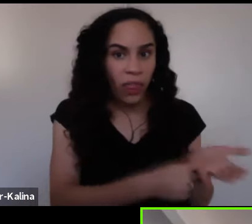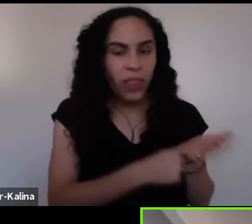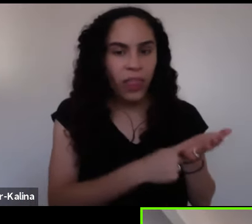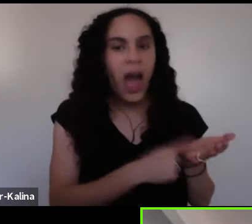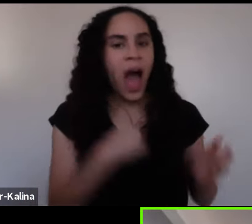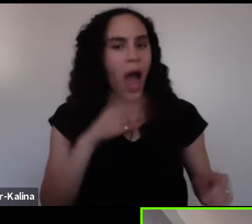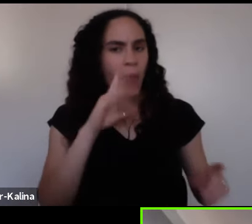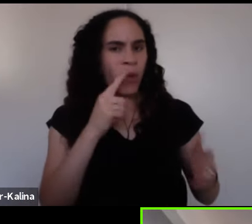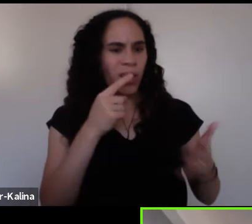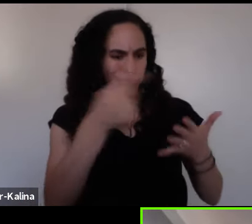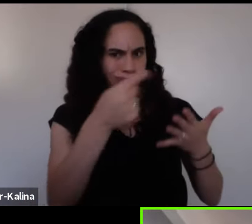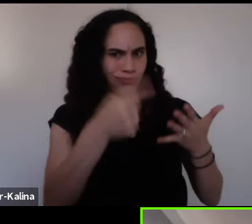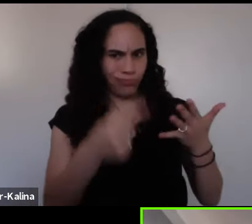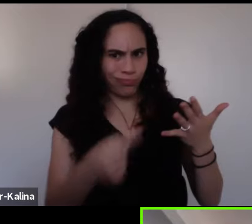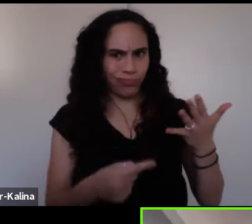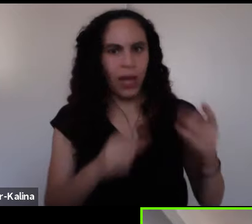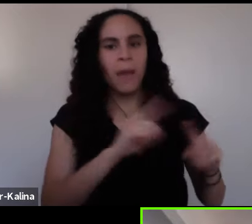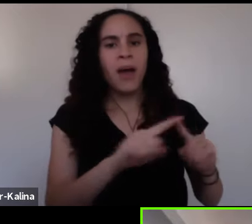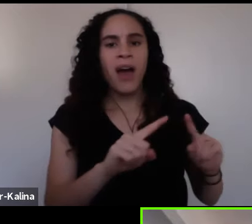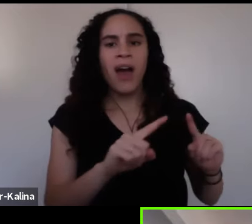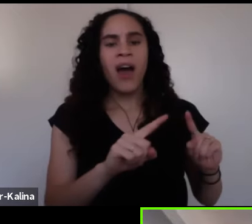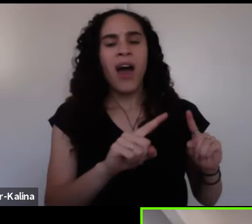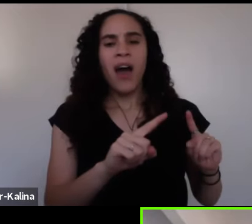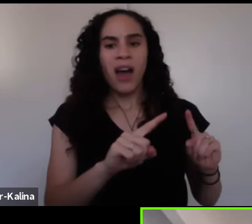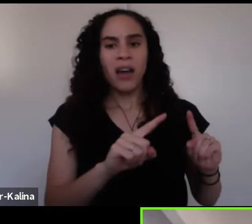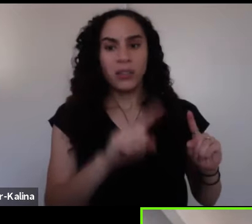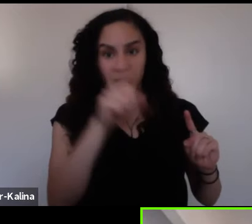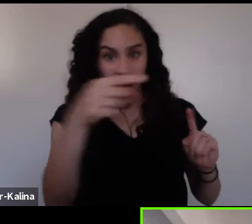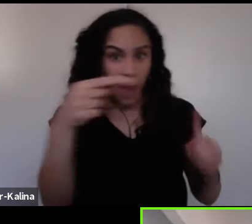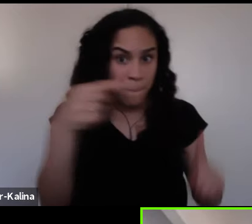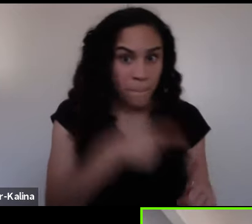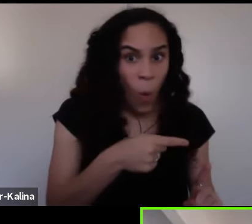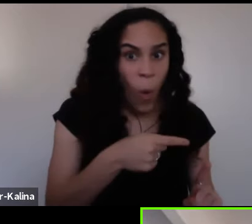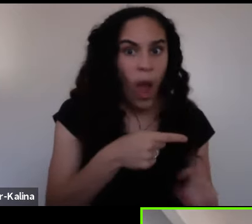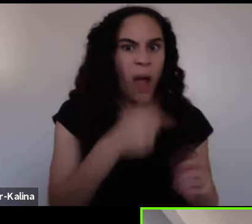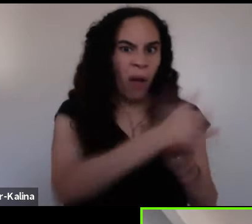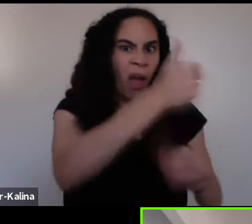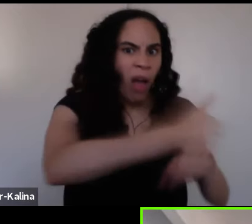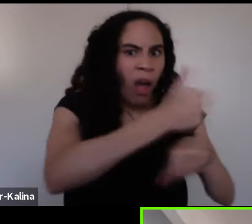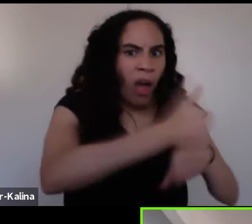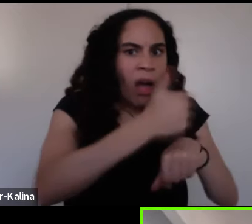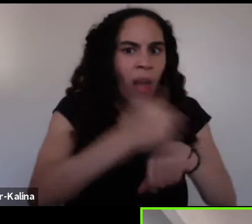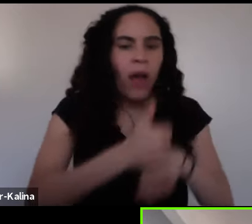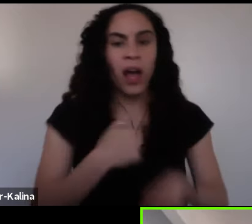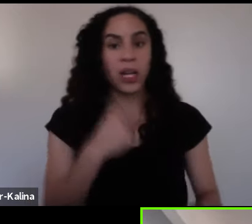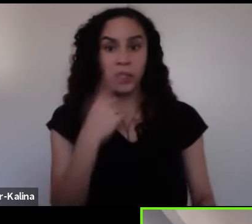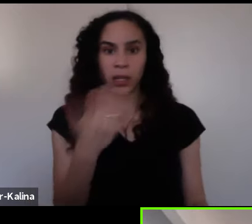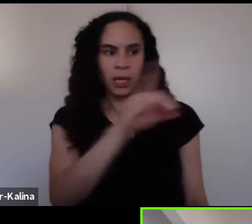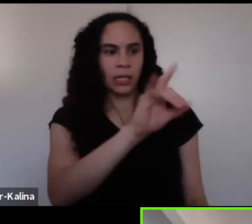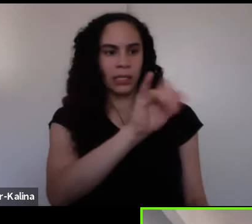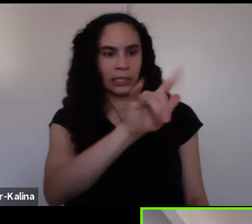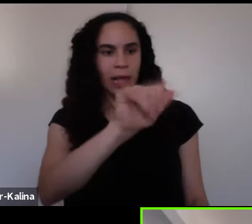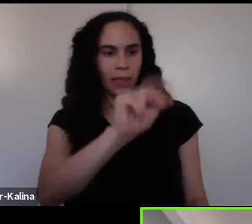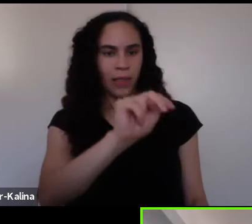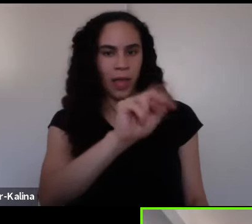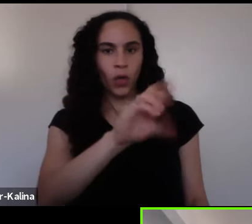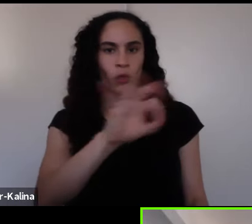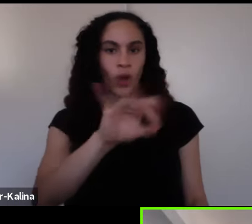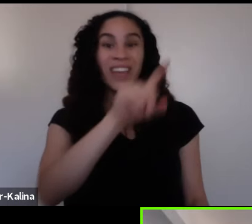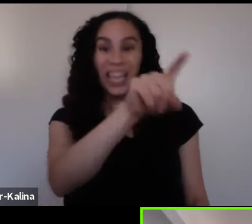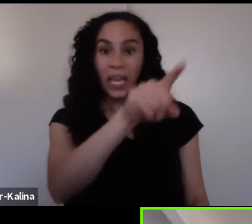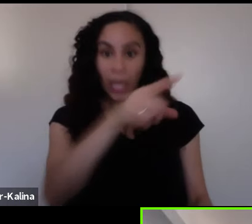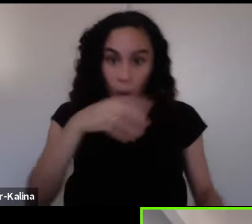to that point, I'll point out the fact that, okay, well, fine. You know, you have Dylan Roof, who walked into a place and shot 9